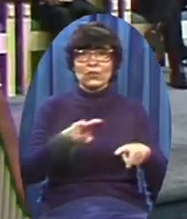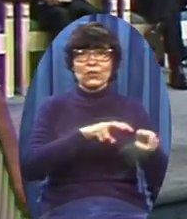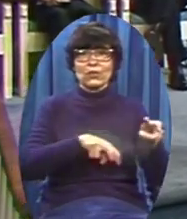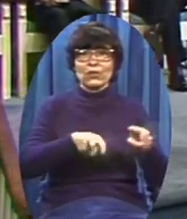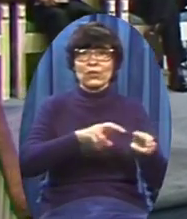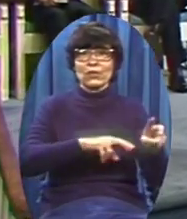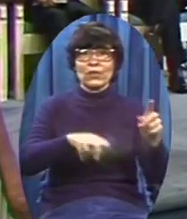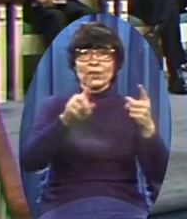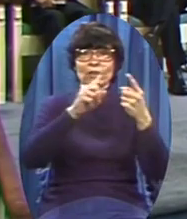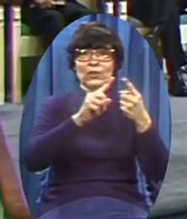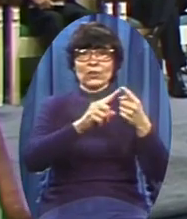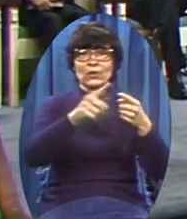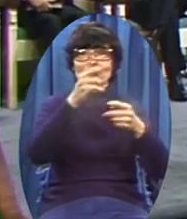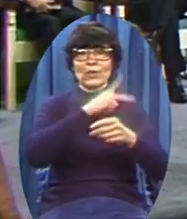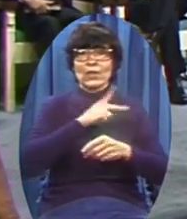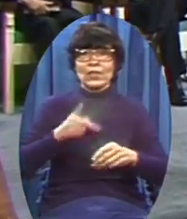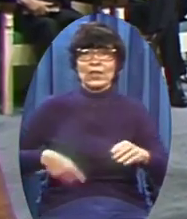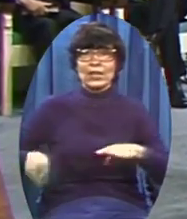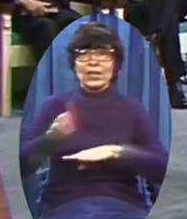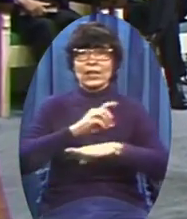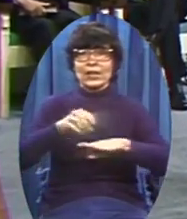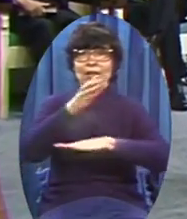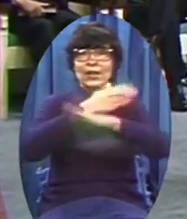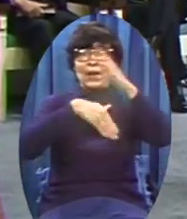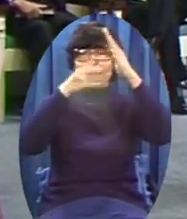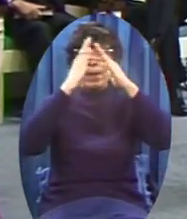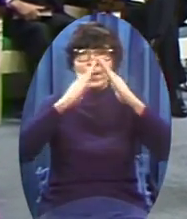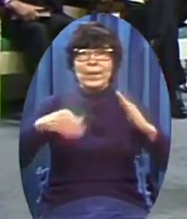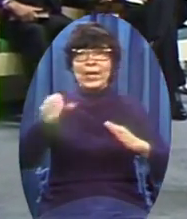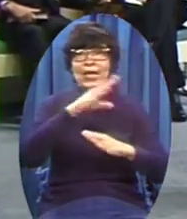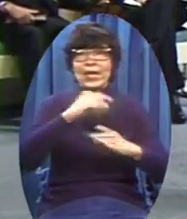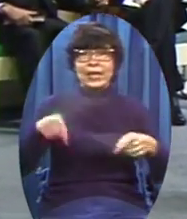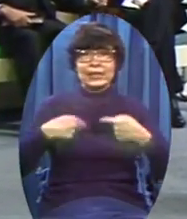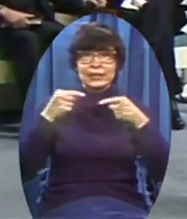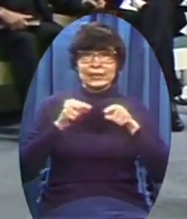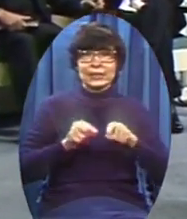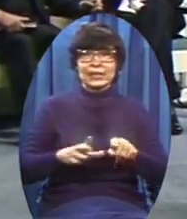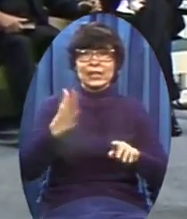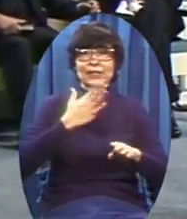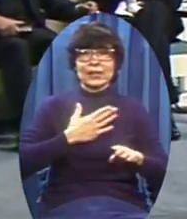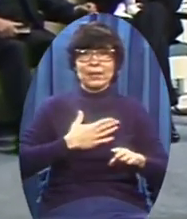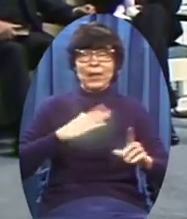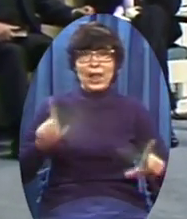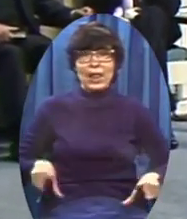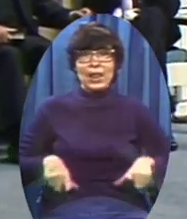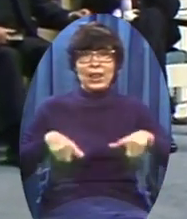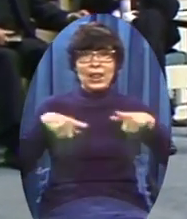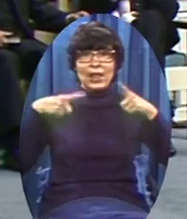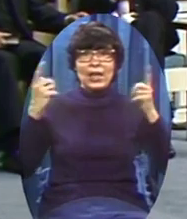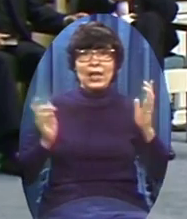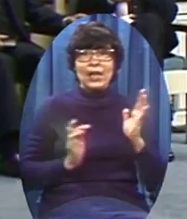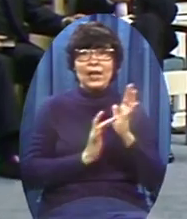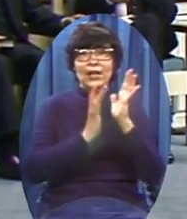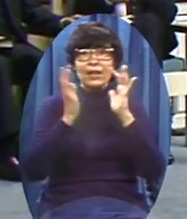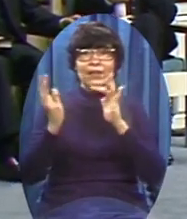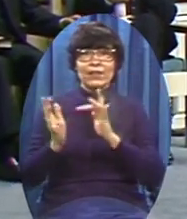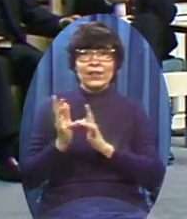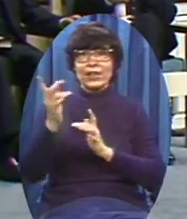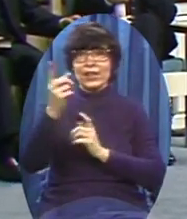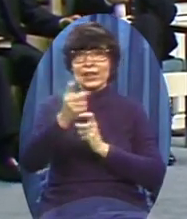for the kingdom, and since my life he